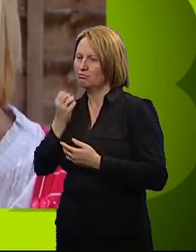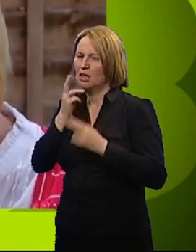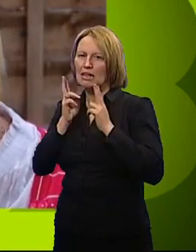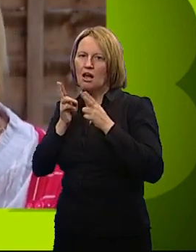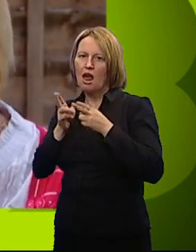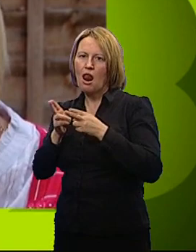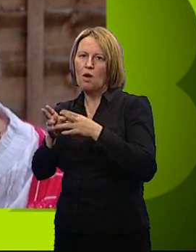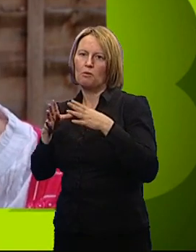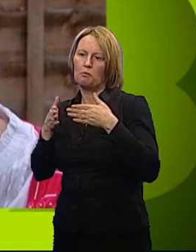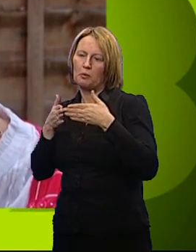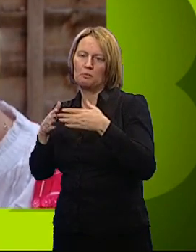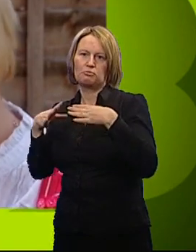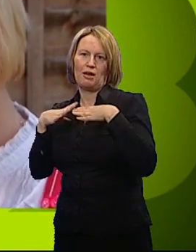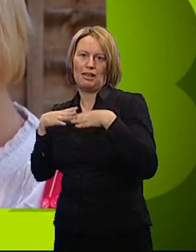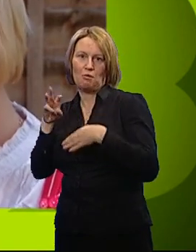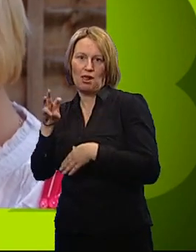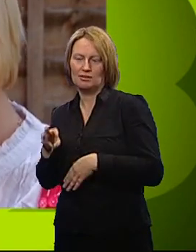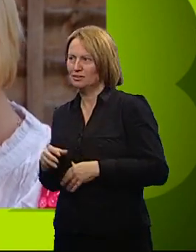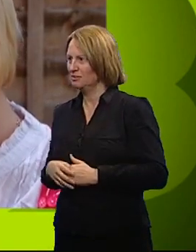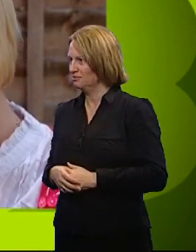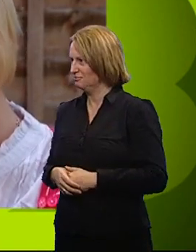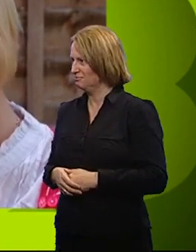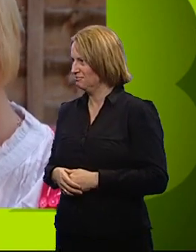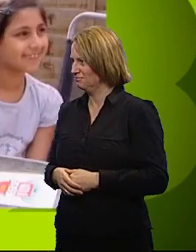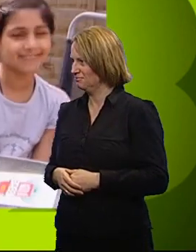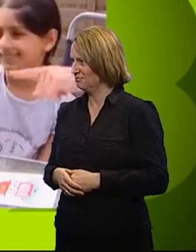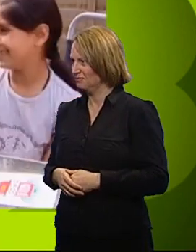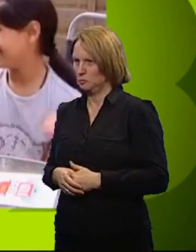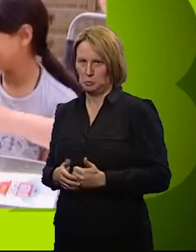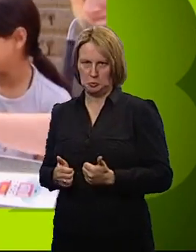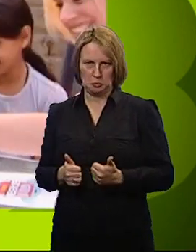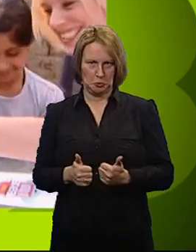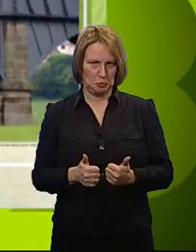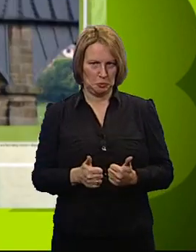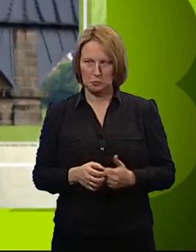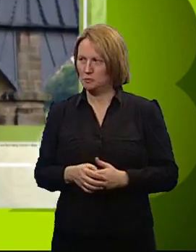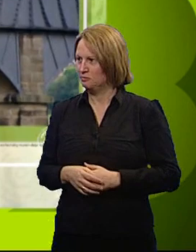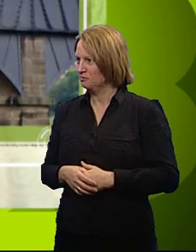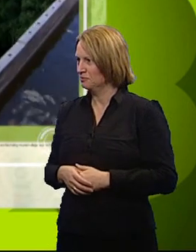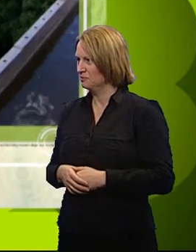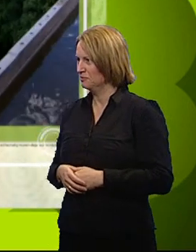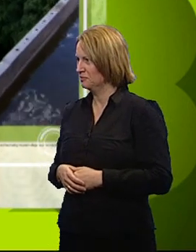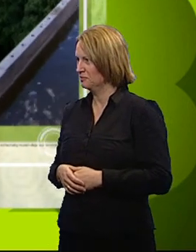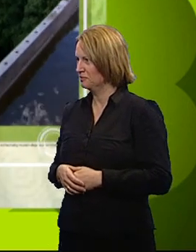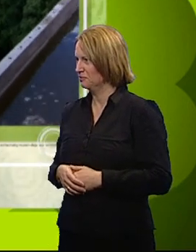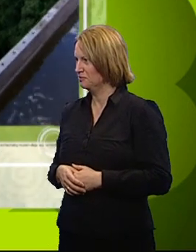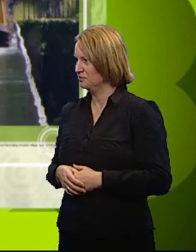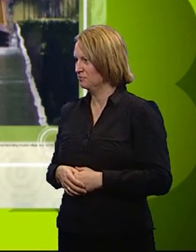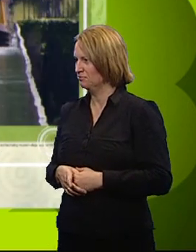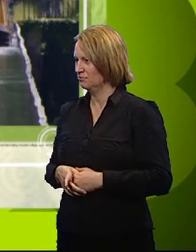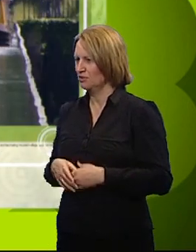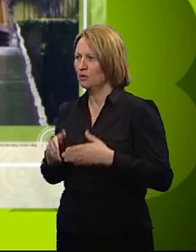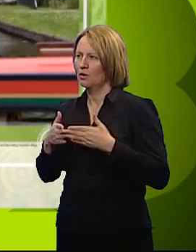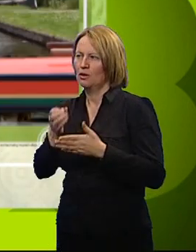a cool canal boat break in Wales. Oh, cool. We was right again. You'll be travelling and staying on